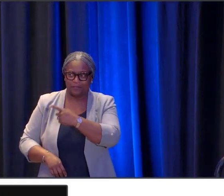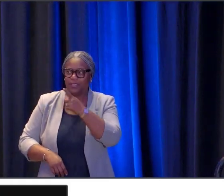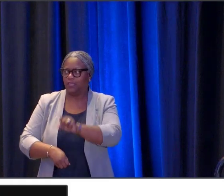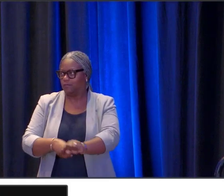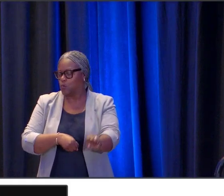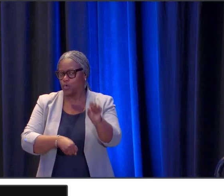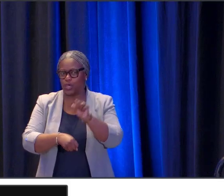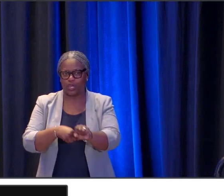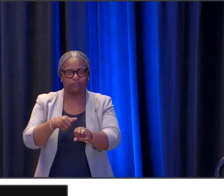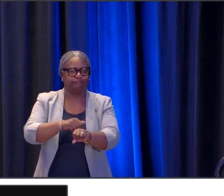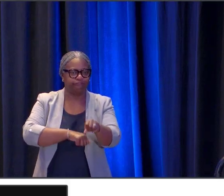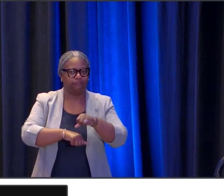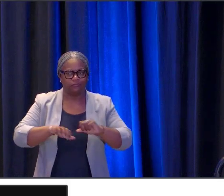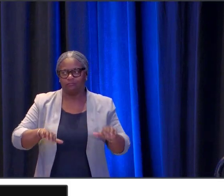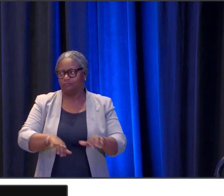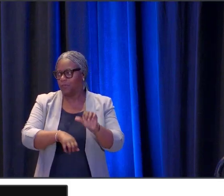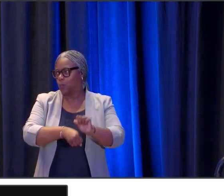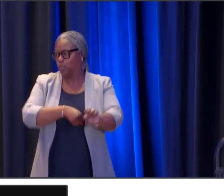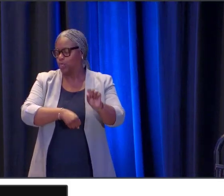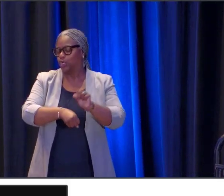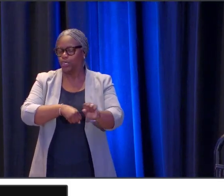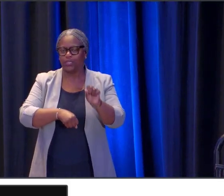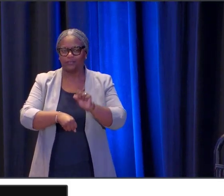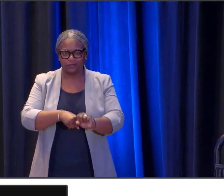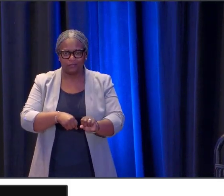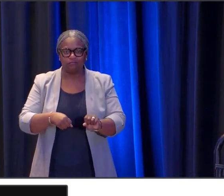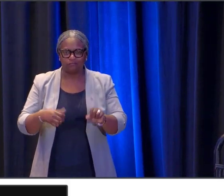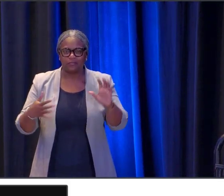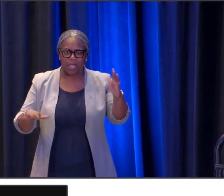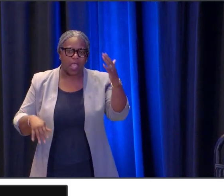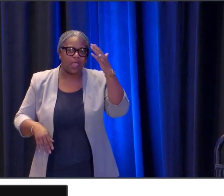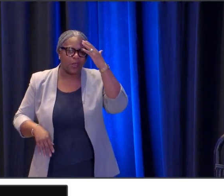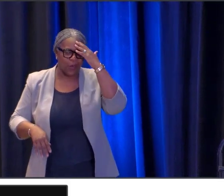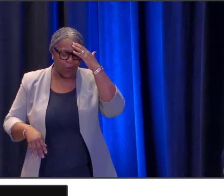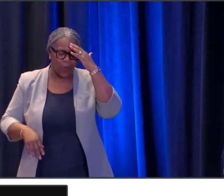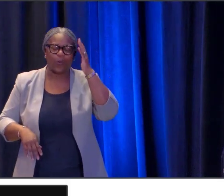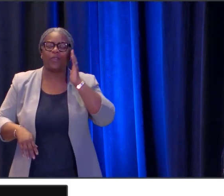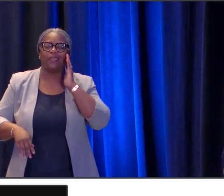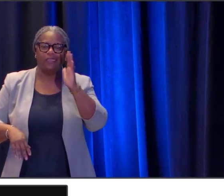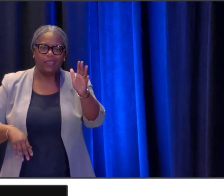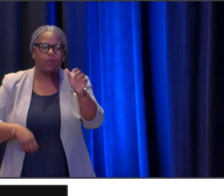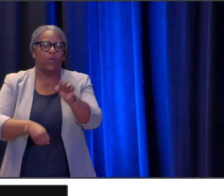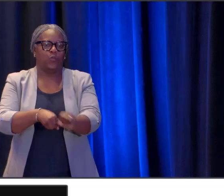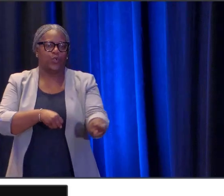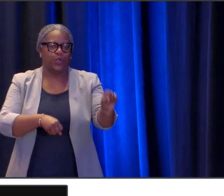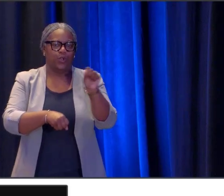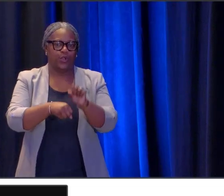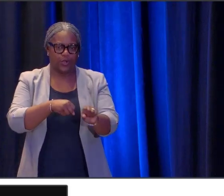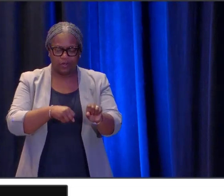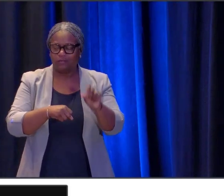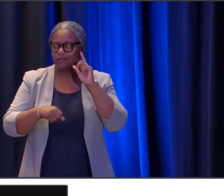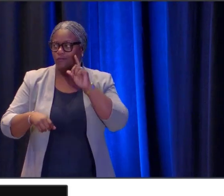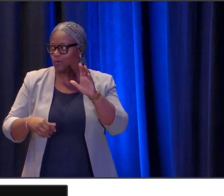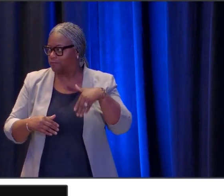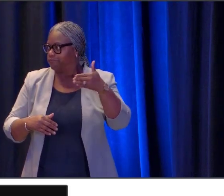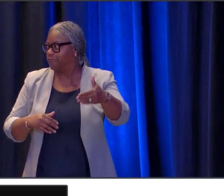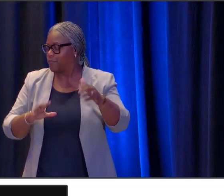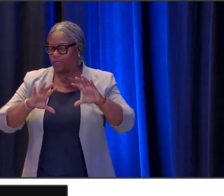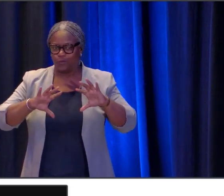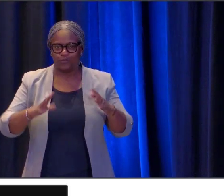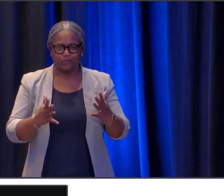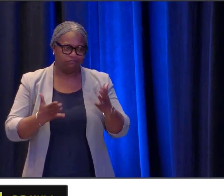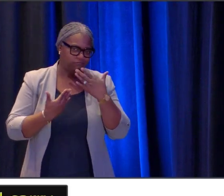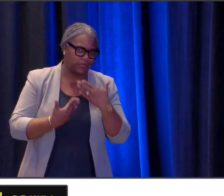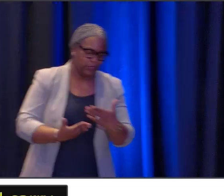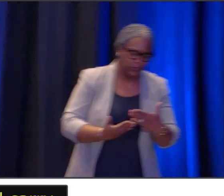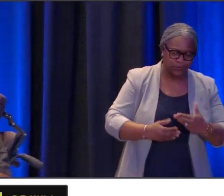work. And so I'm confident that he's going to carry that as your next president of Nickel. So thank you.